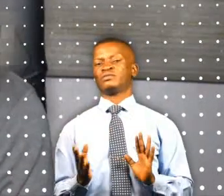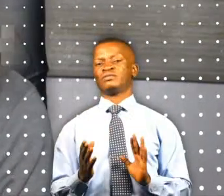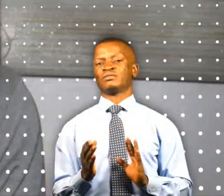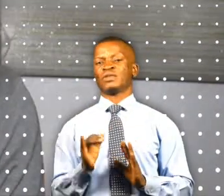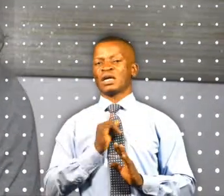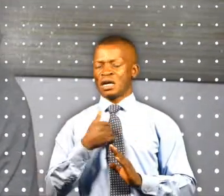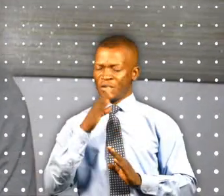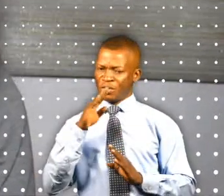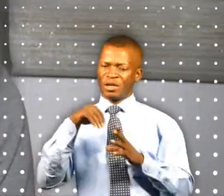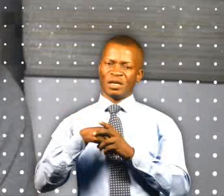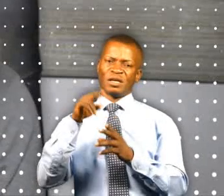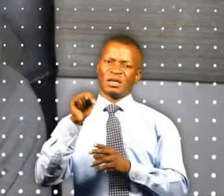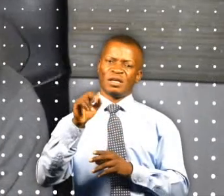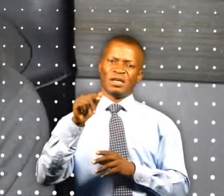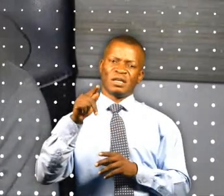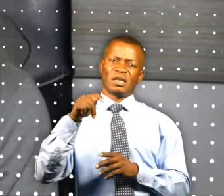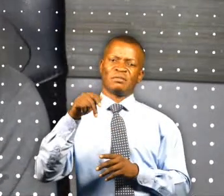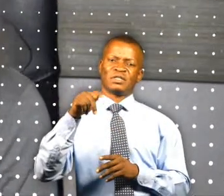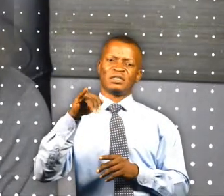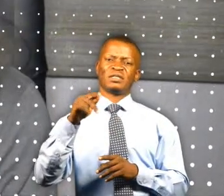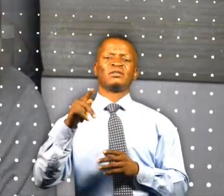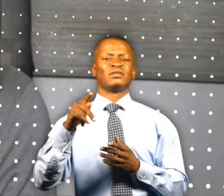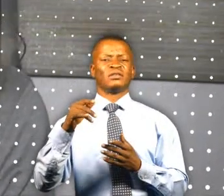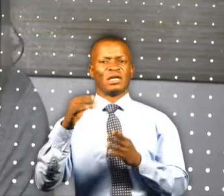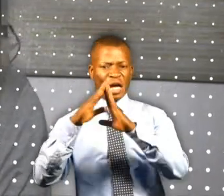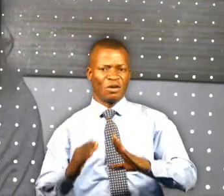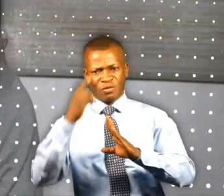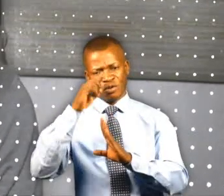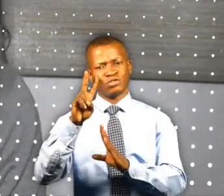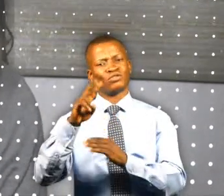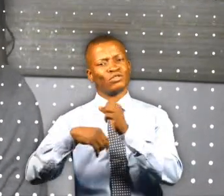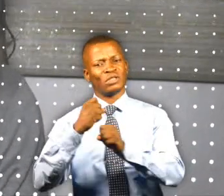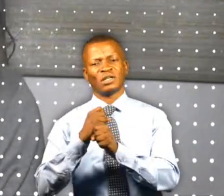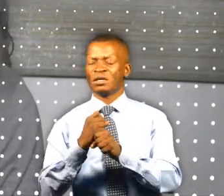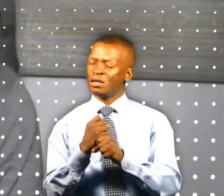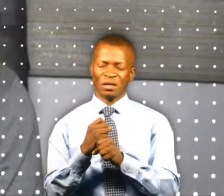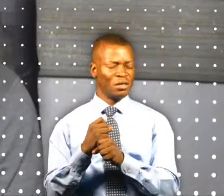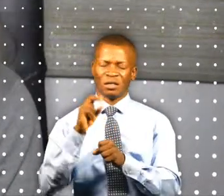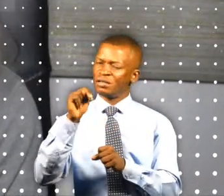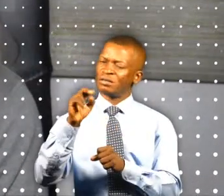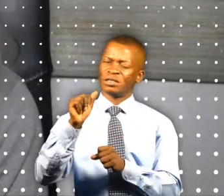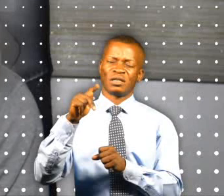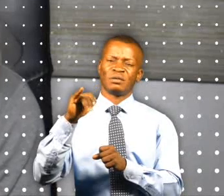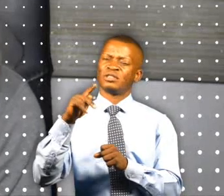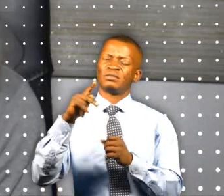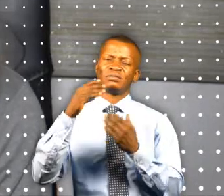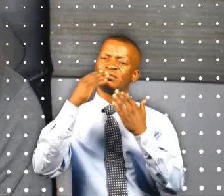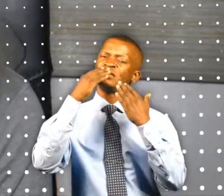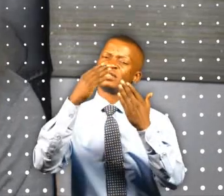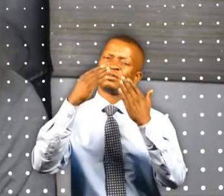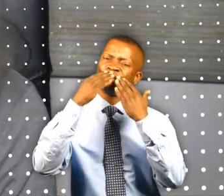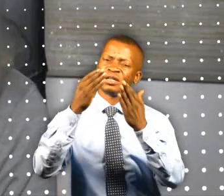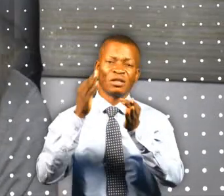me. I've been in NAPTIP shelter for almost 2 years. And I want to thank NAPTIP for what